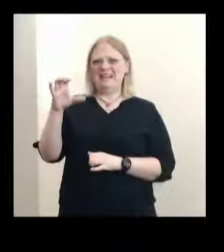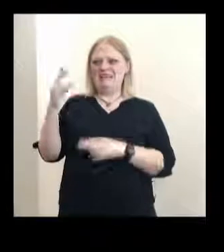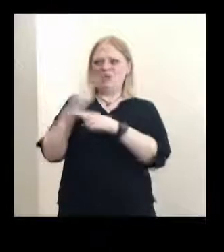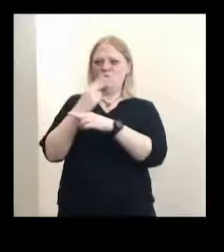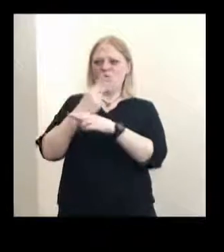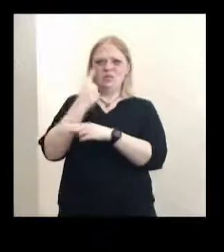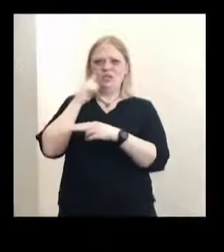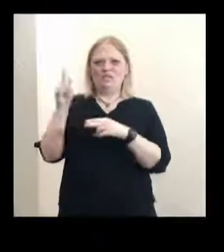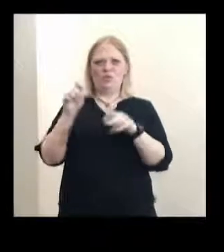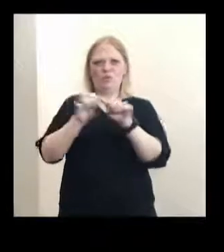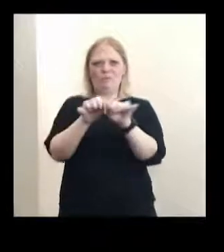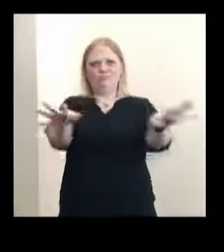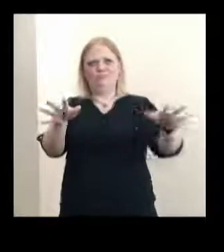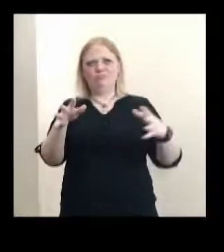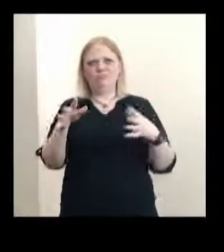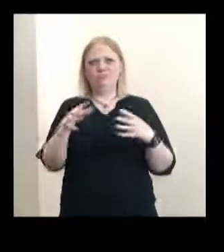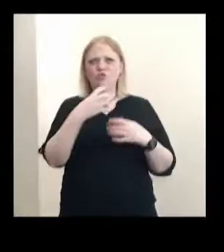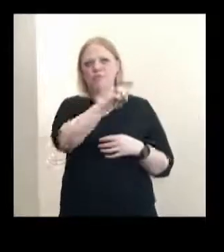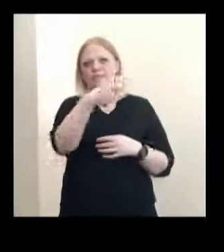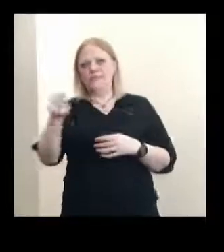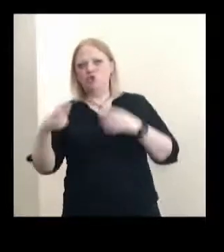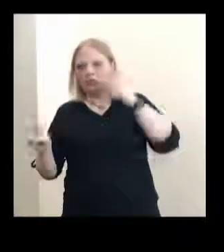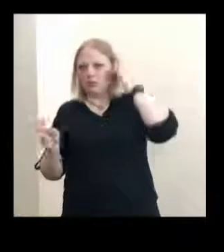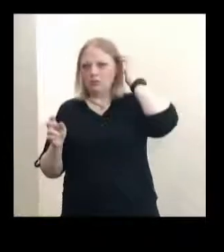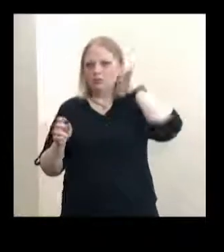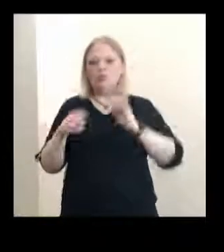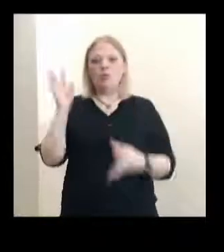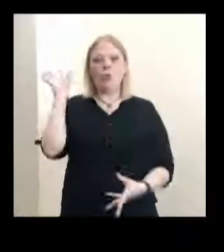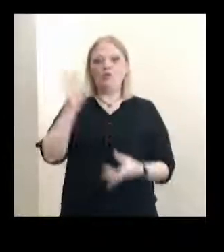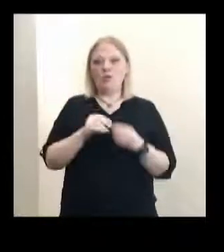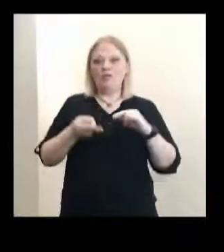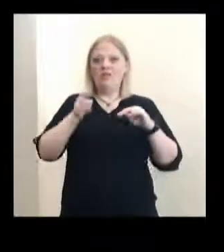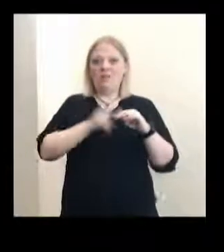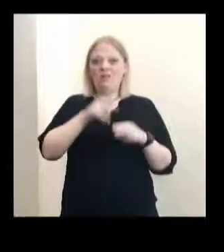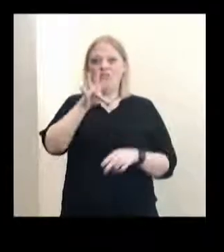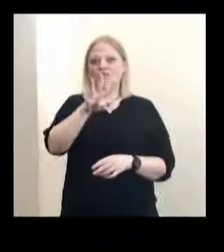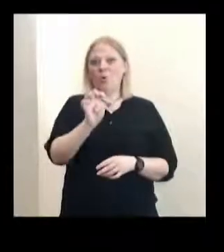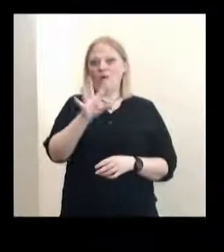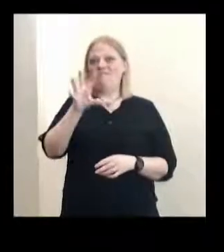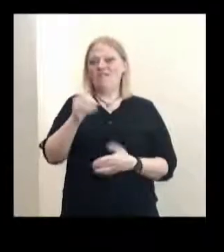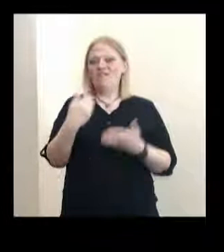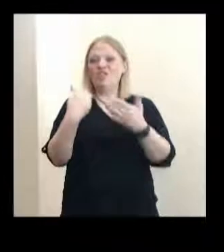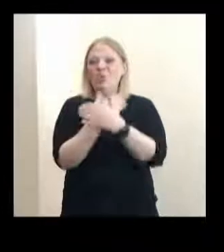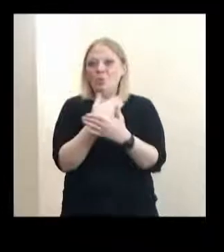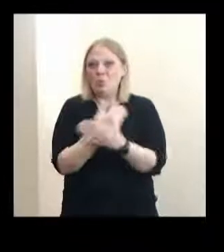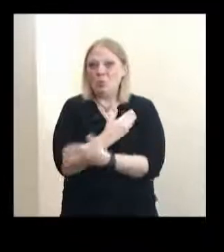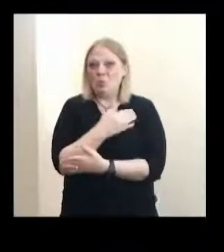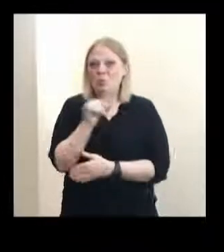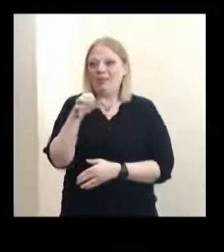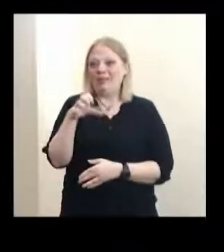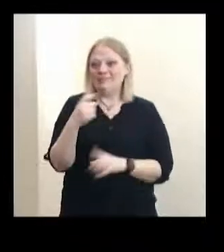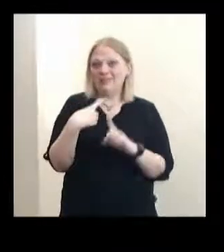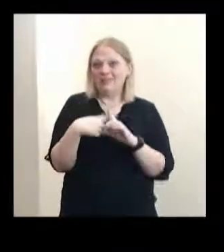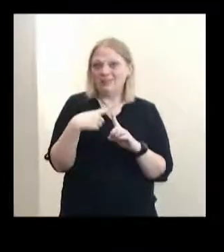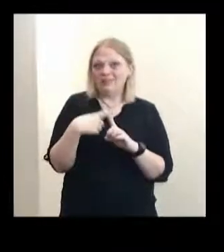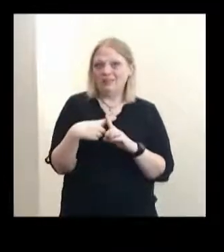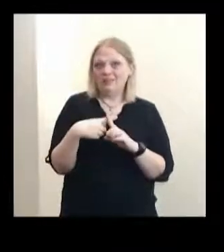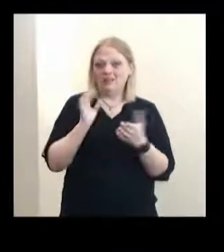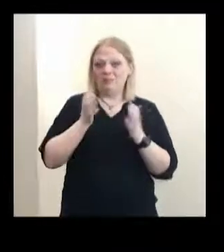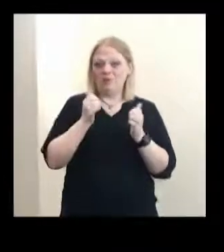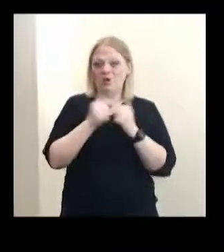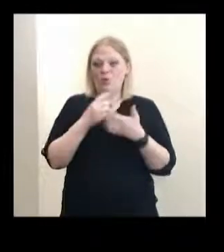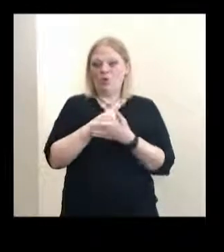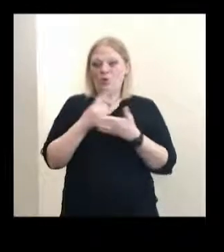just overall, we had an increase of 450 new cases from the week before. So the week ending